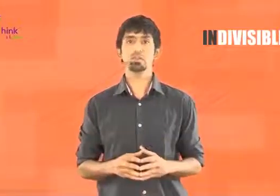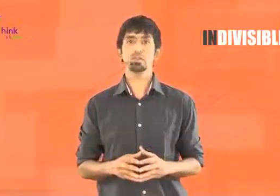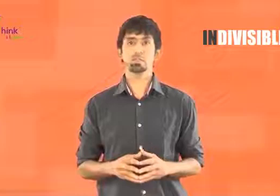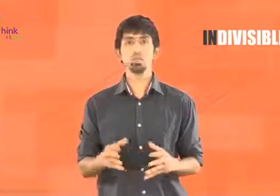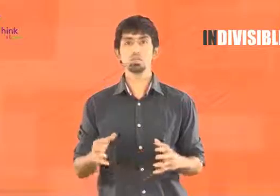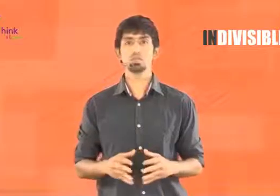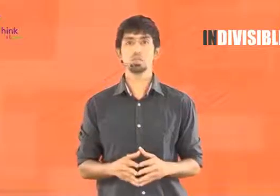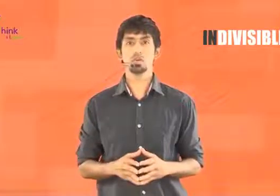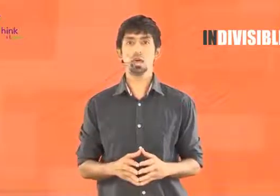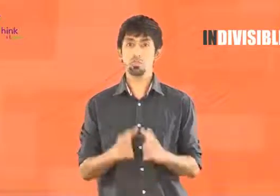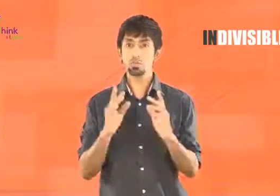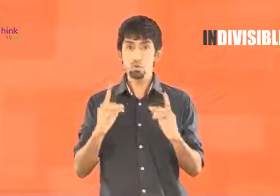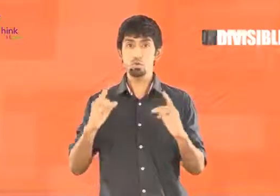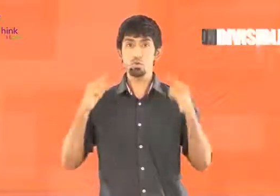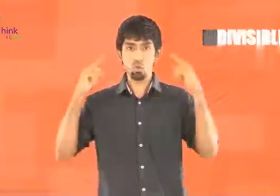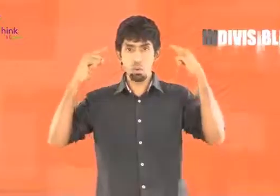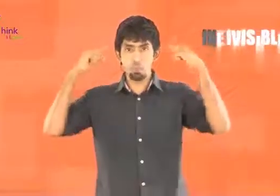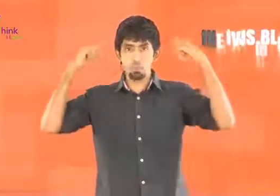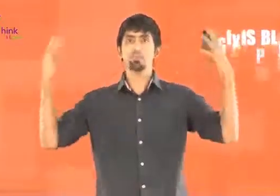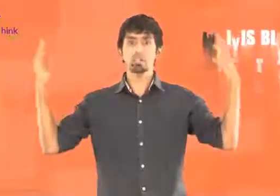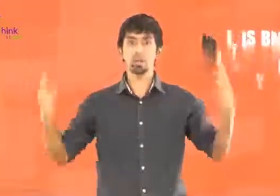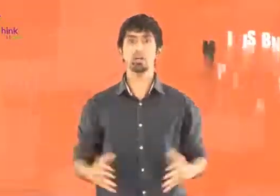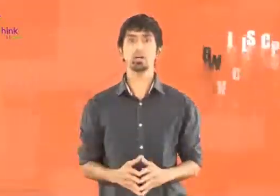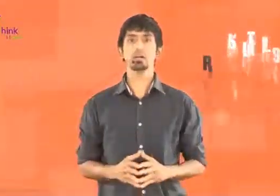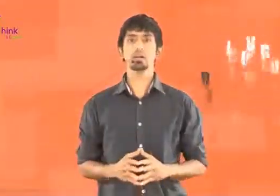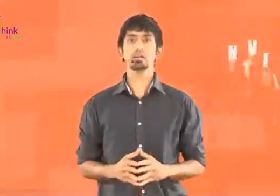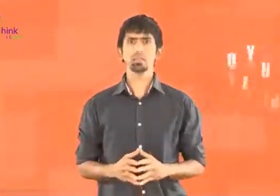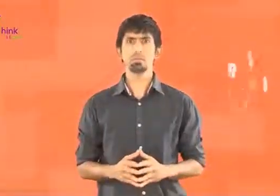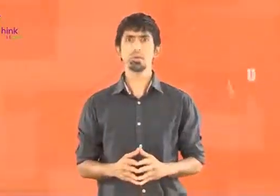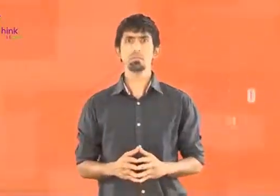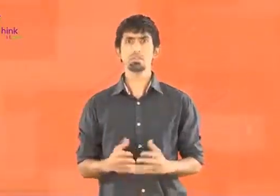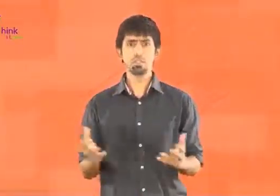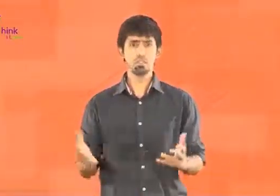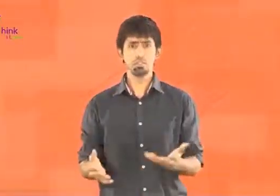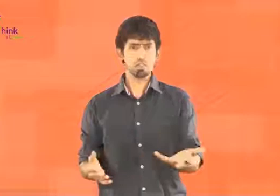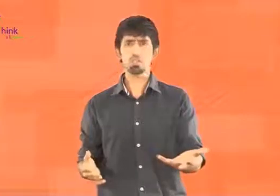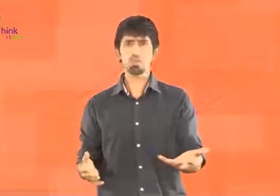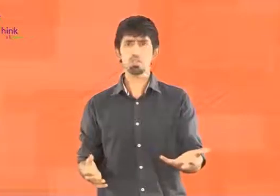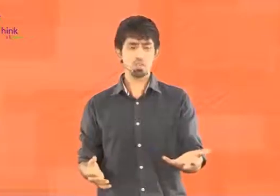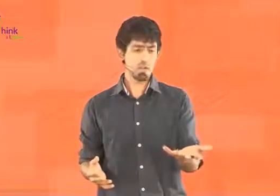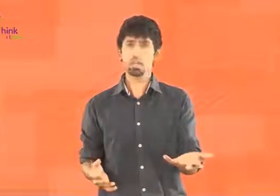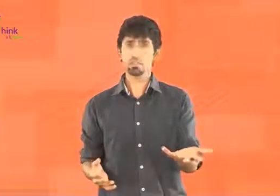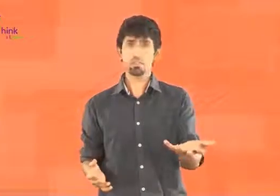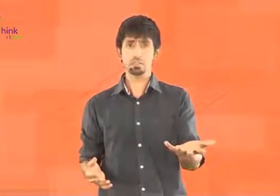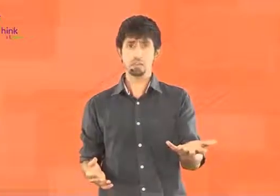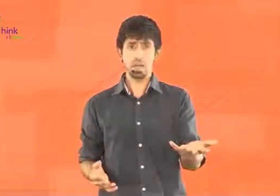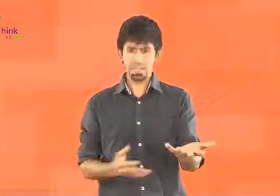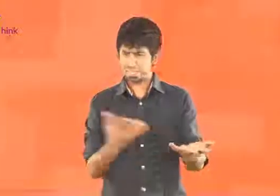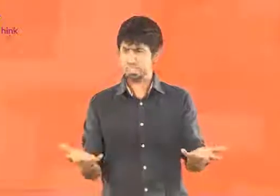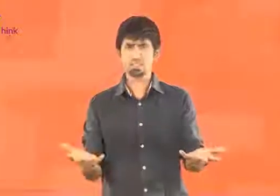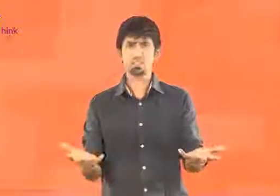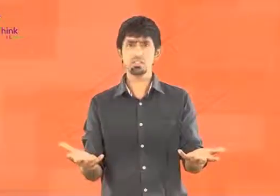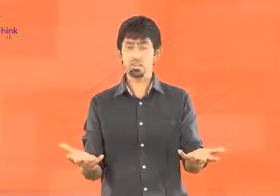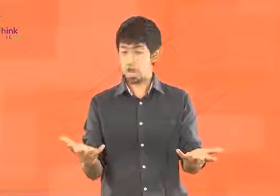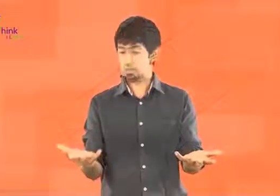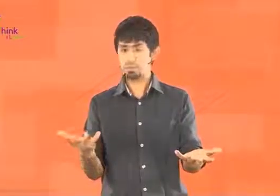of so and so and so. And if you don't go with that, there's something wrong. Because typically we've just told you atom is indivisible and